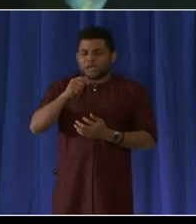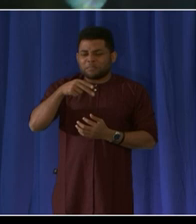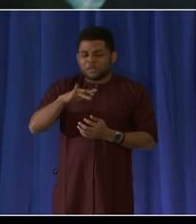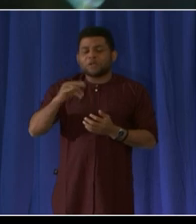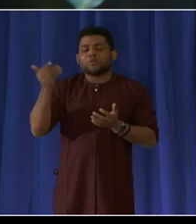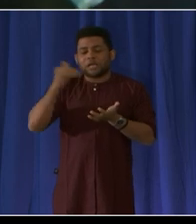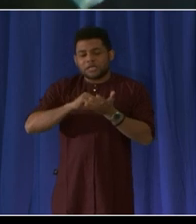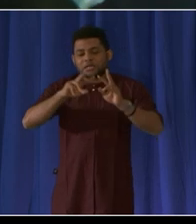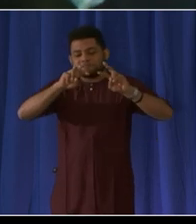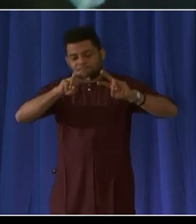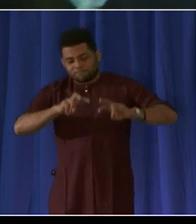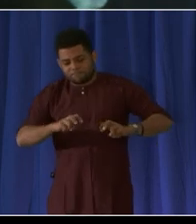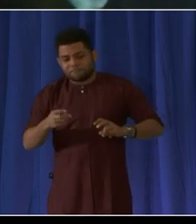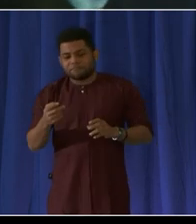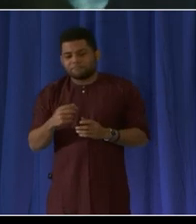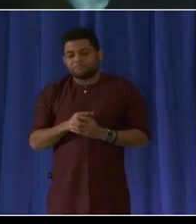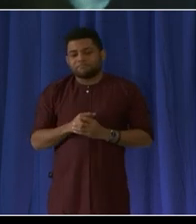again.